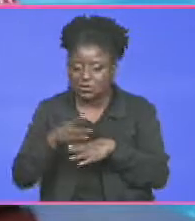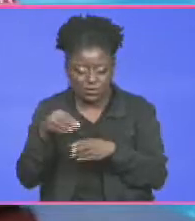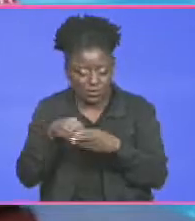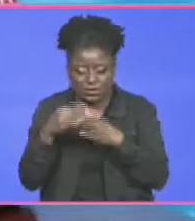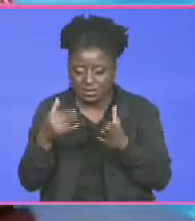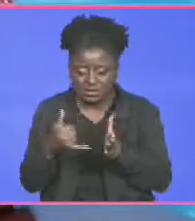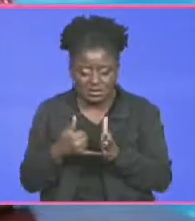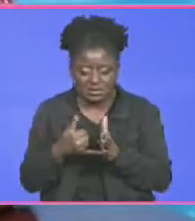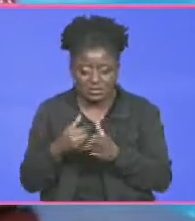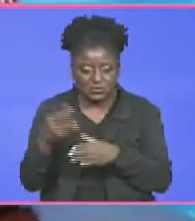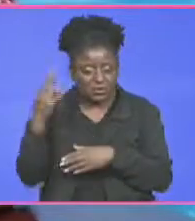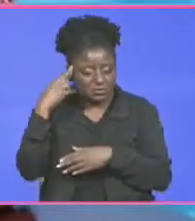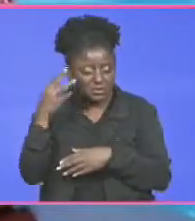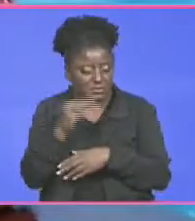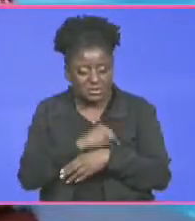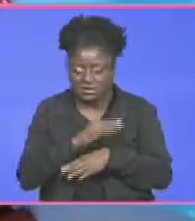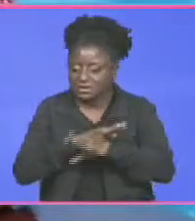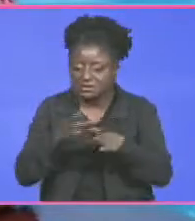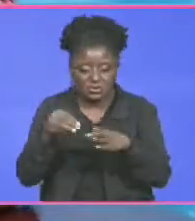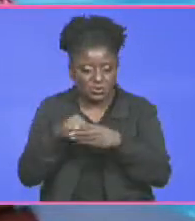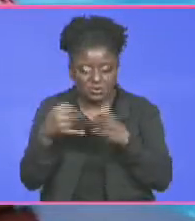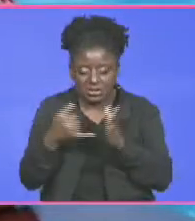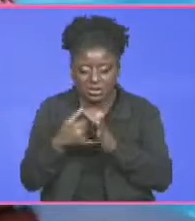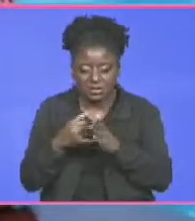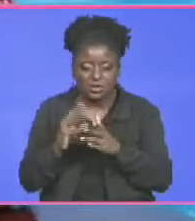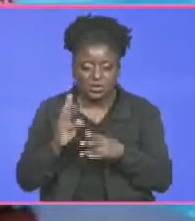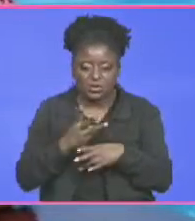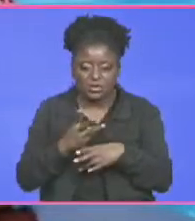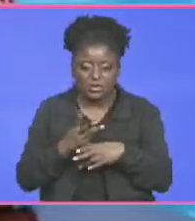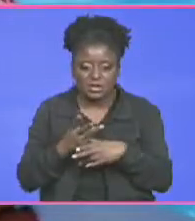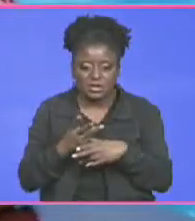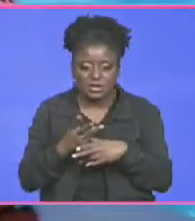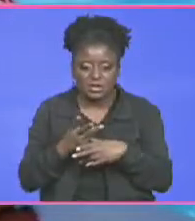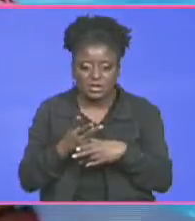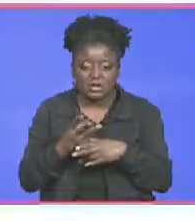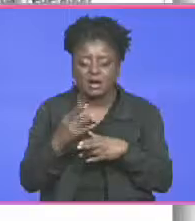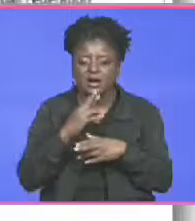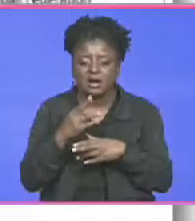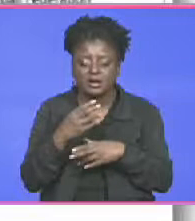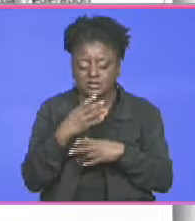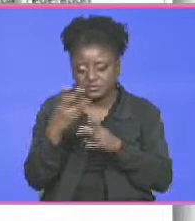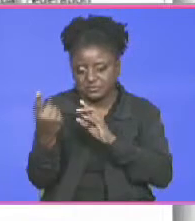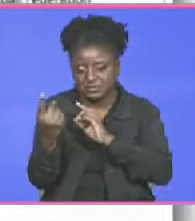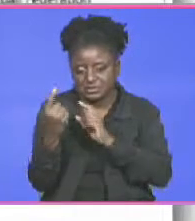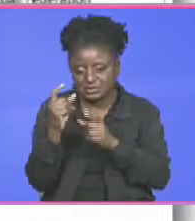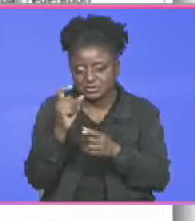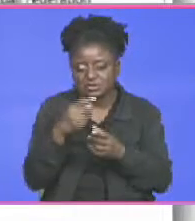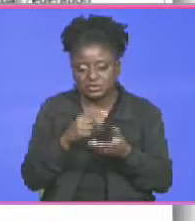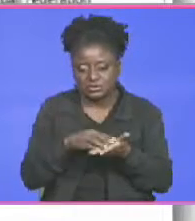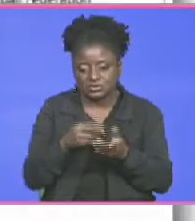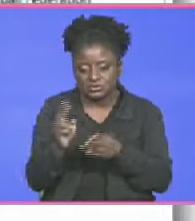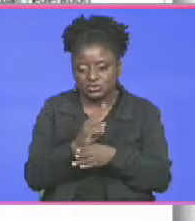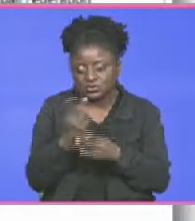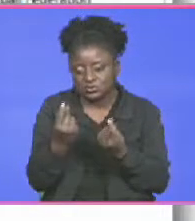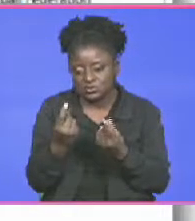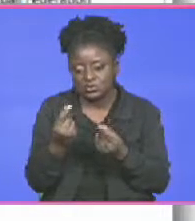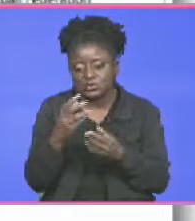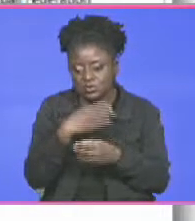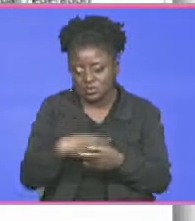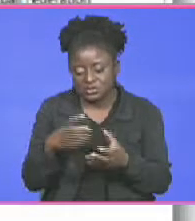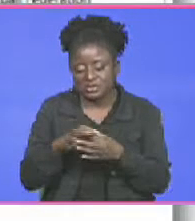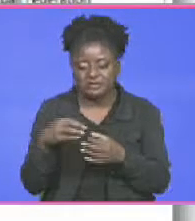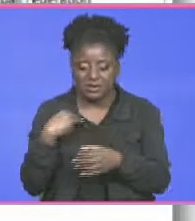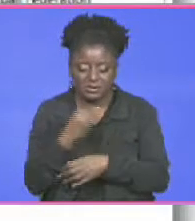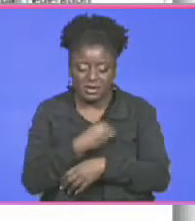are subject to the wishes of our member federations. One of the biggest questions surrounding the